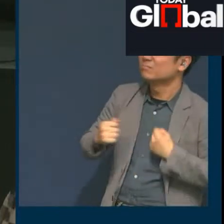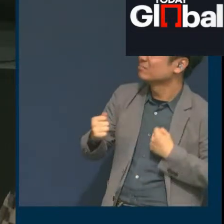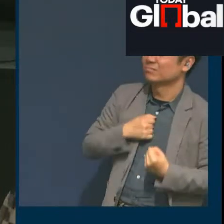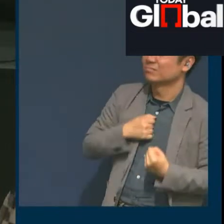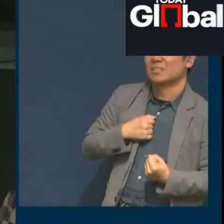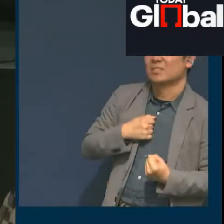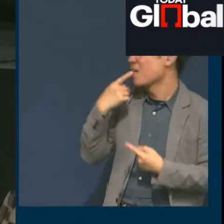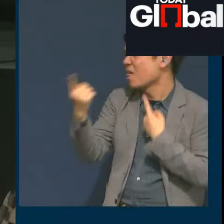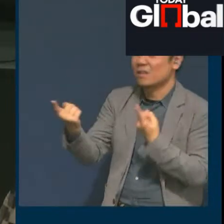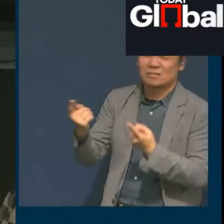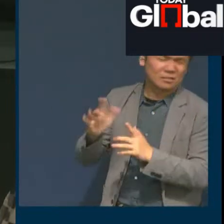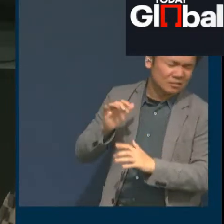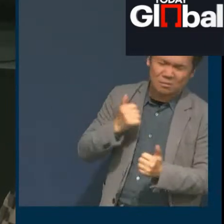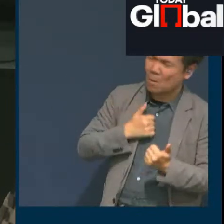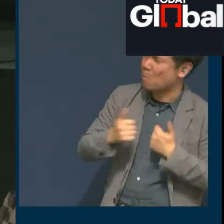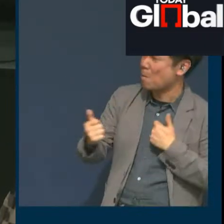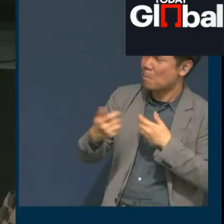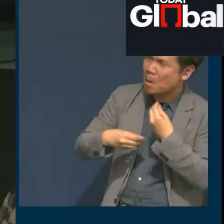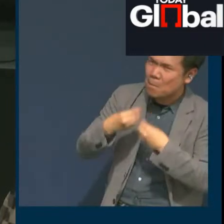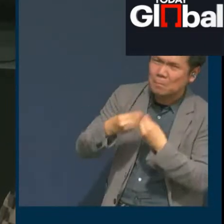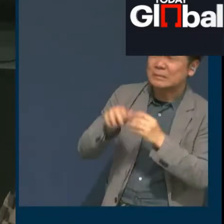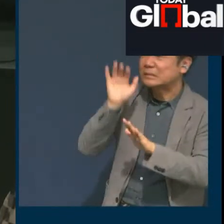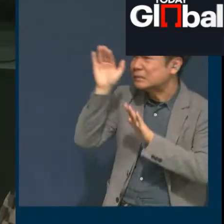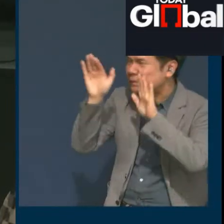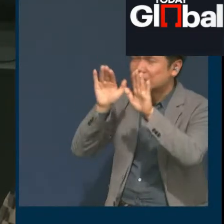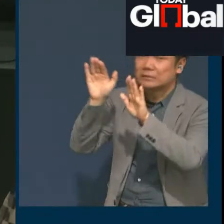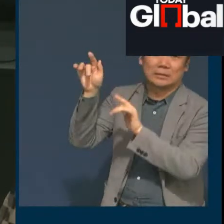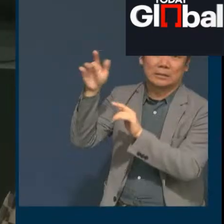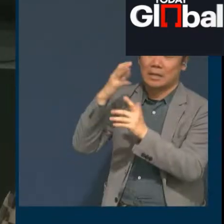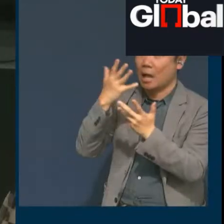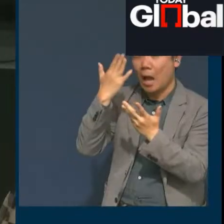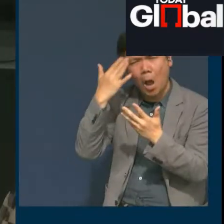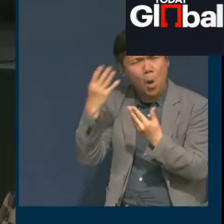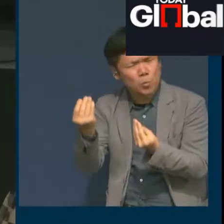review and reconsider your position vis-a-vis the protocol?